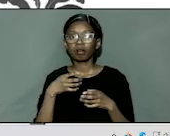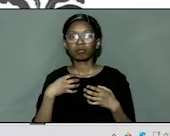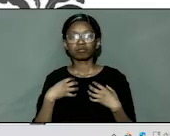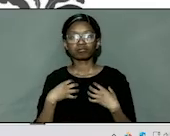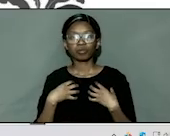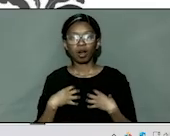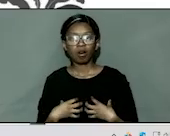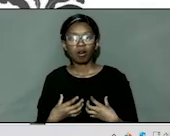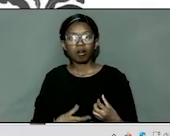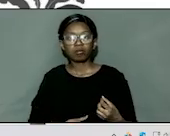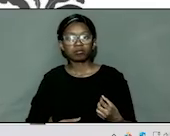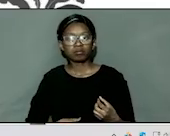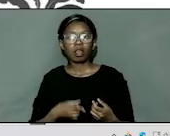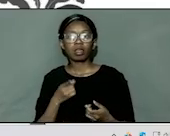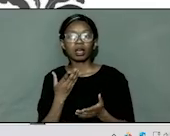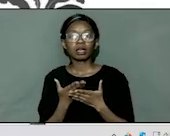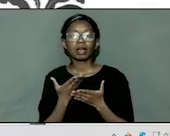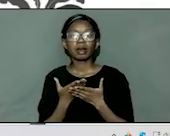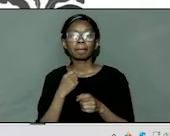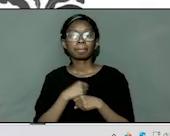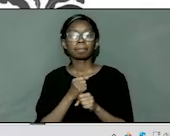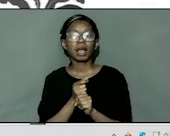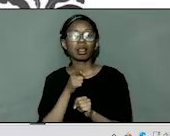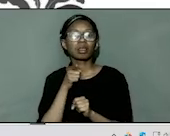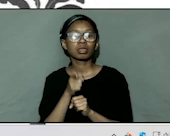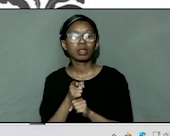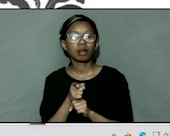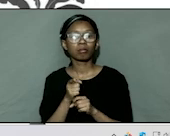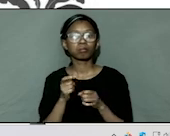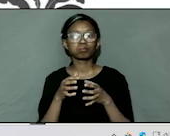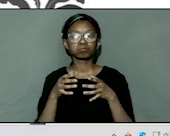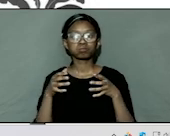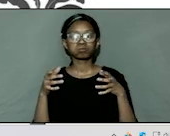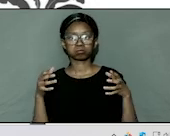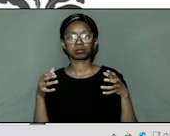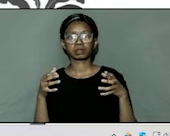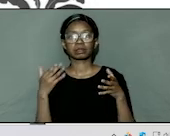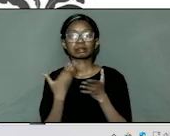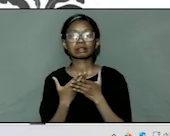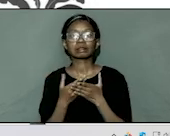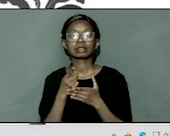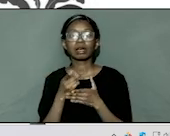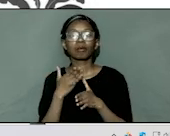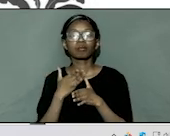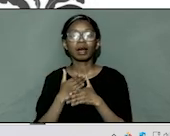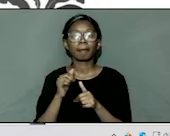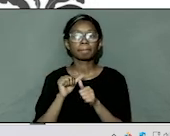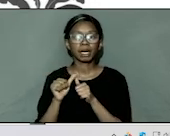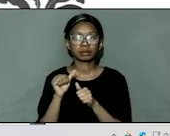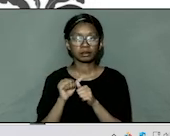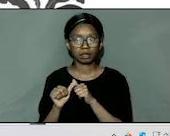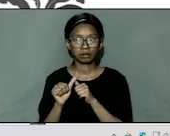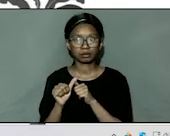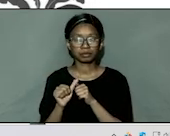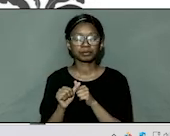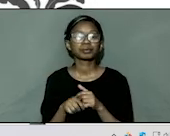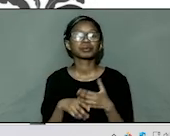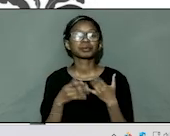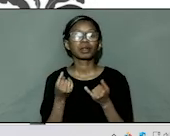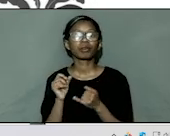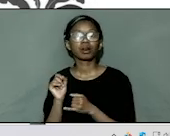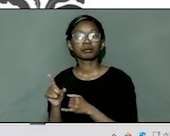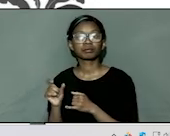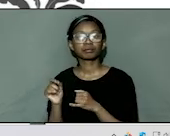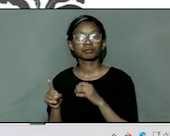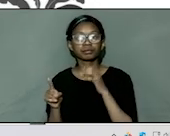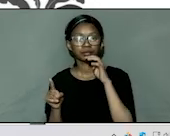to do what? To enlarge and become more efficient. So now, for this one,